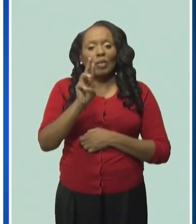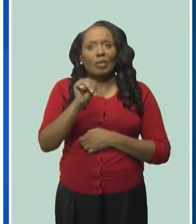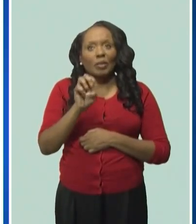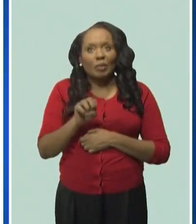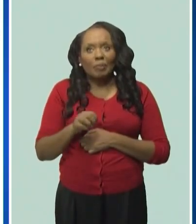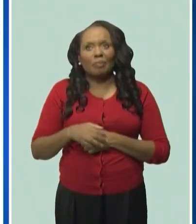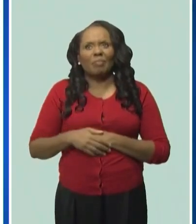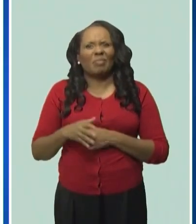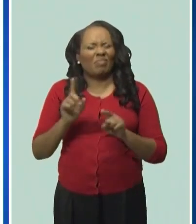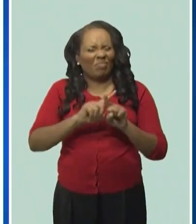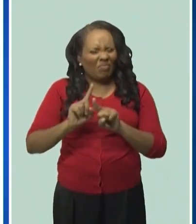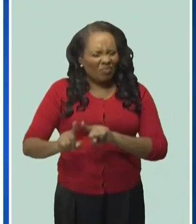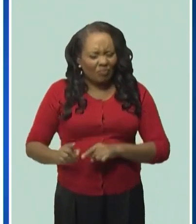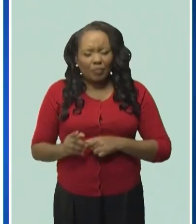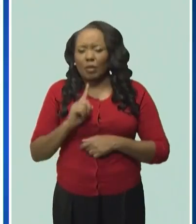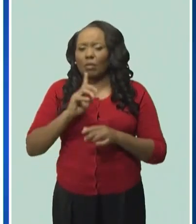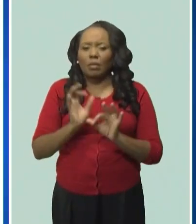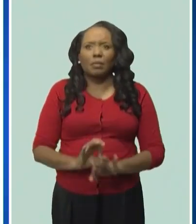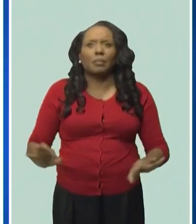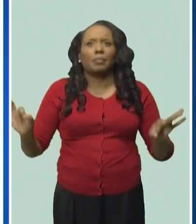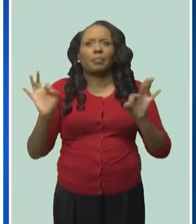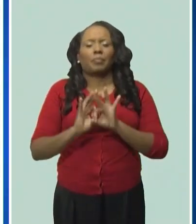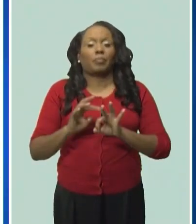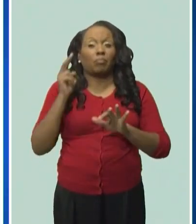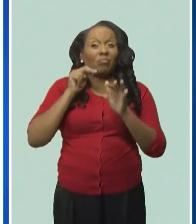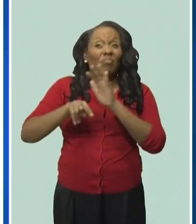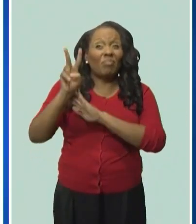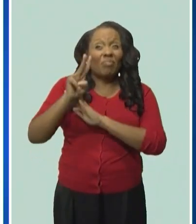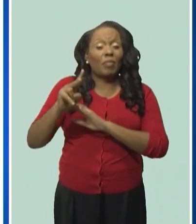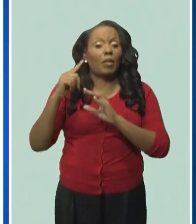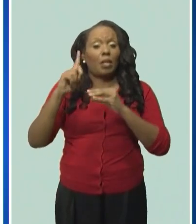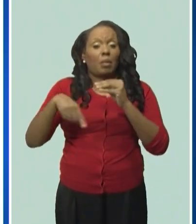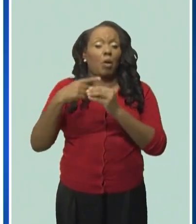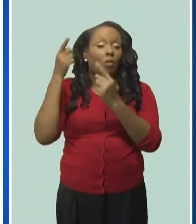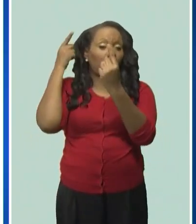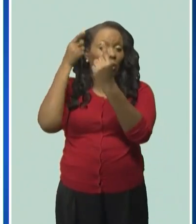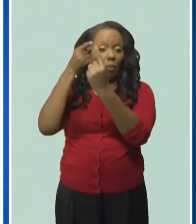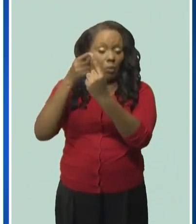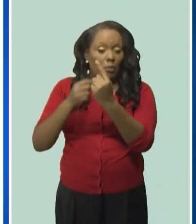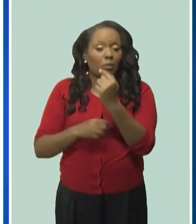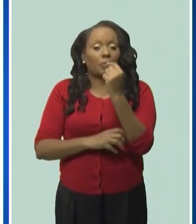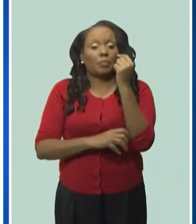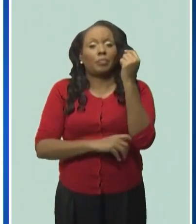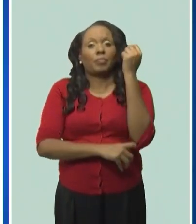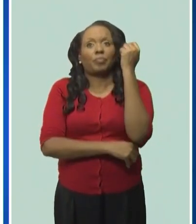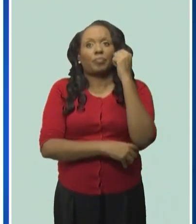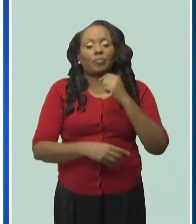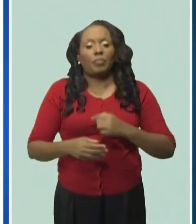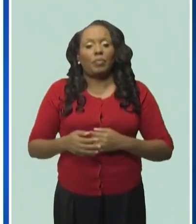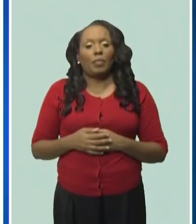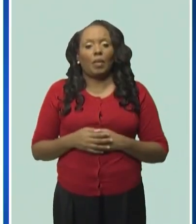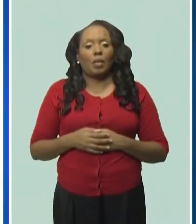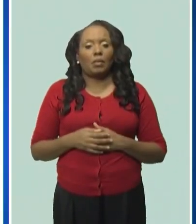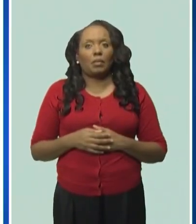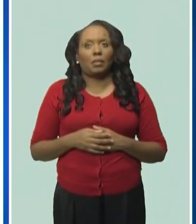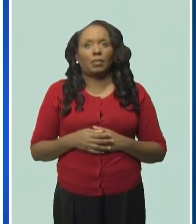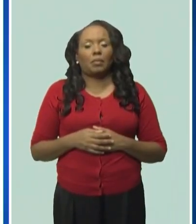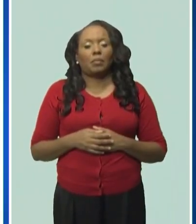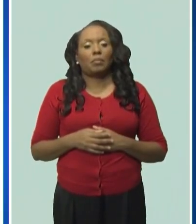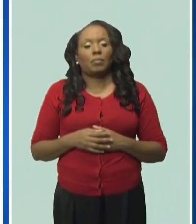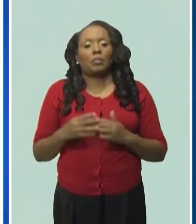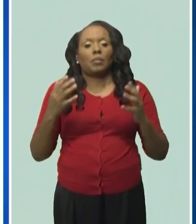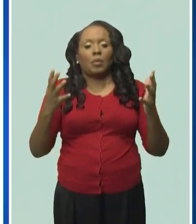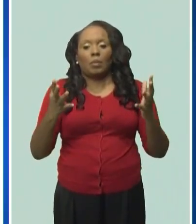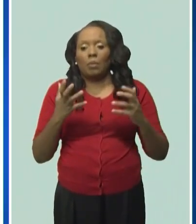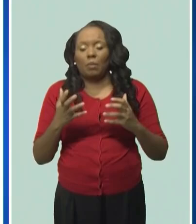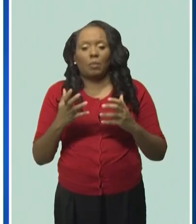development of the future workforce and gave some insight into the objectives of the exercise. The basic dining etiquette, where we